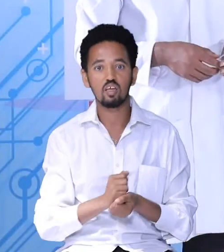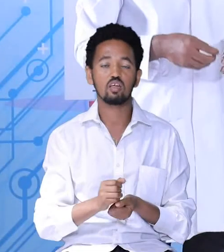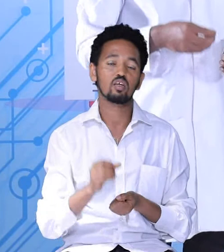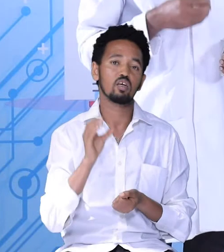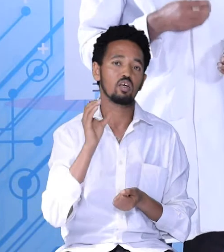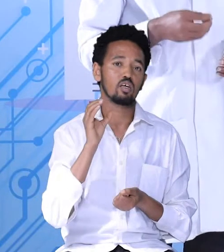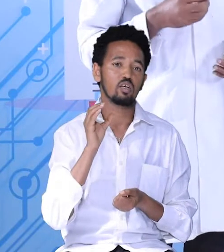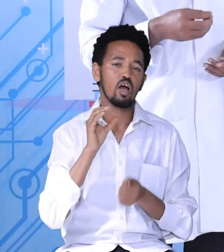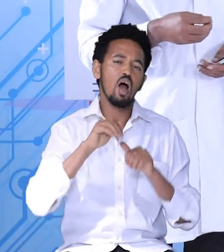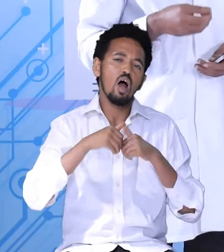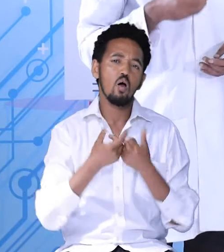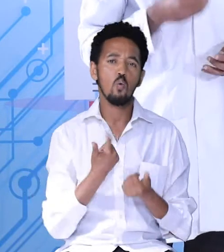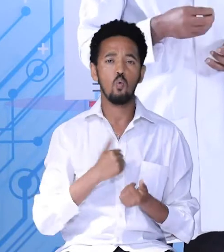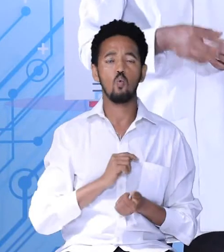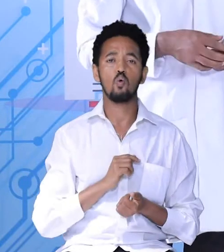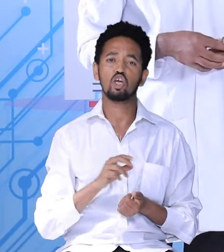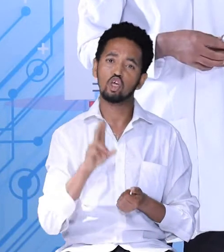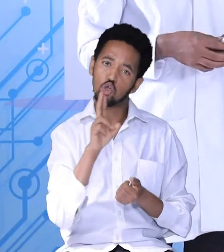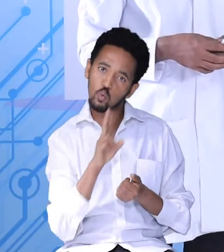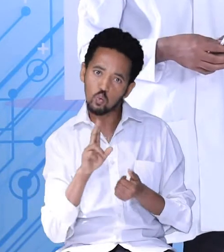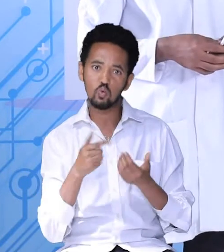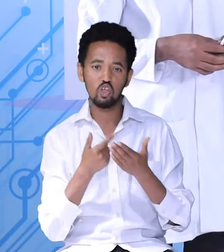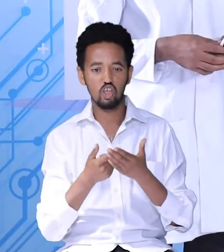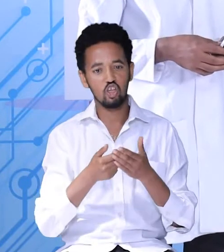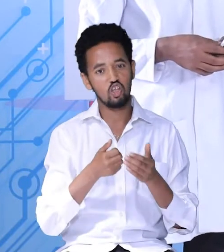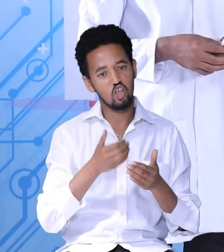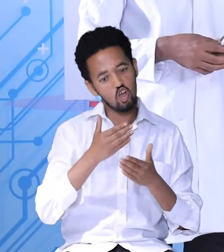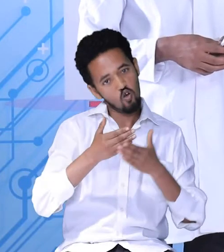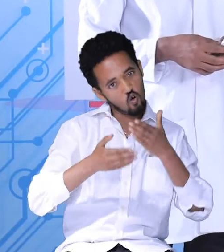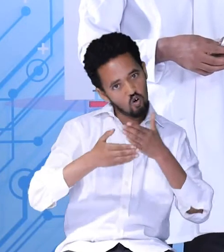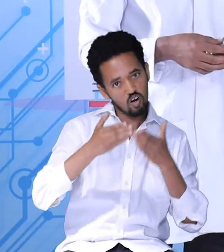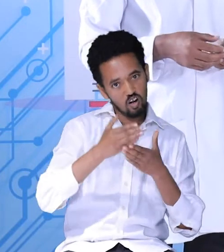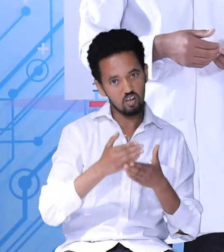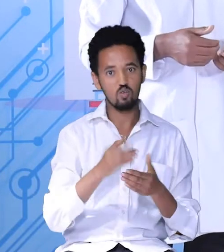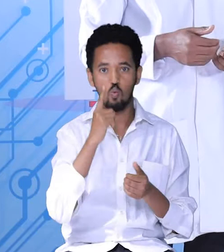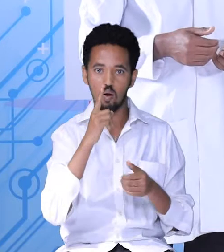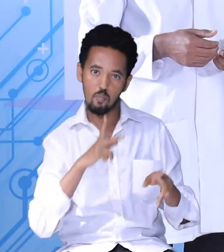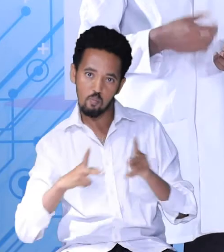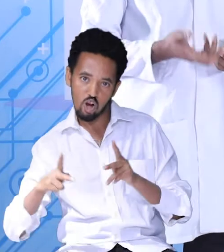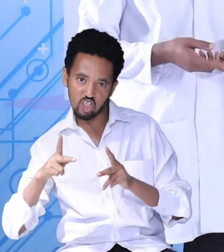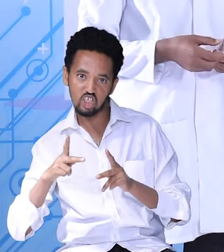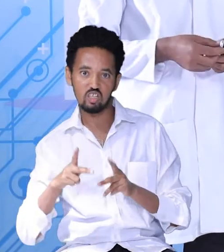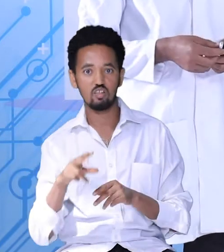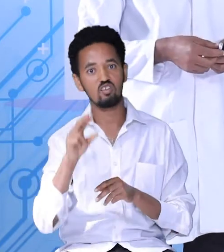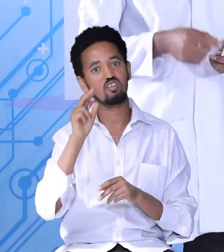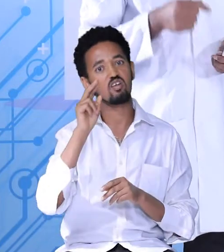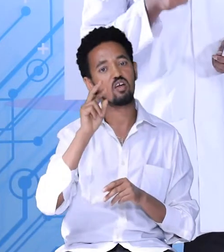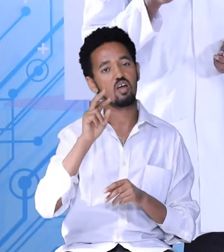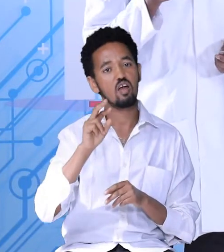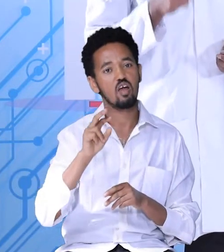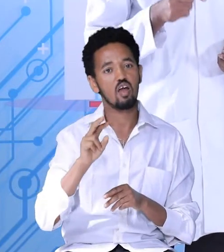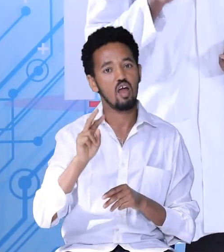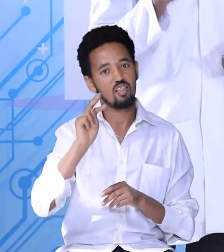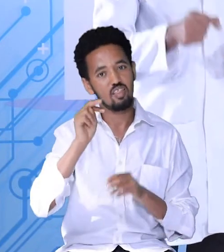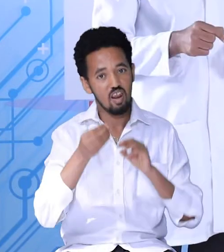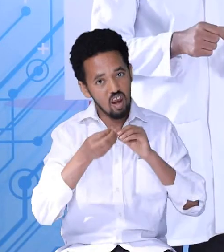And how we use crude birth rate in order to calculate one population number or